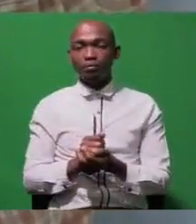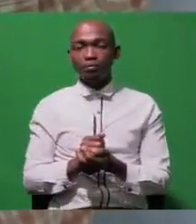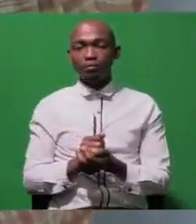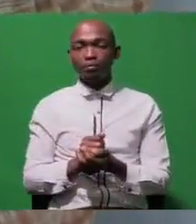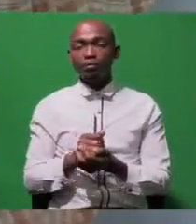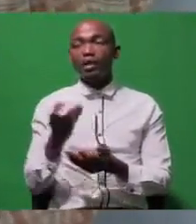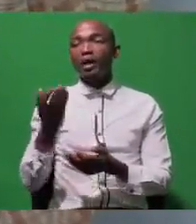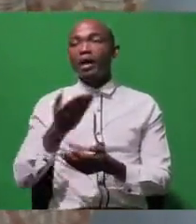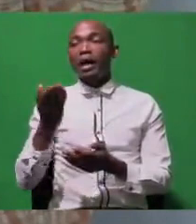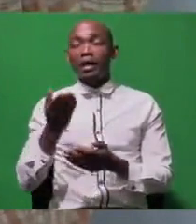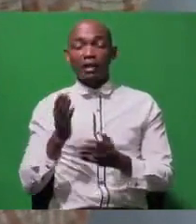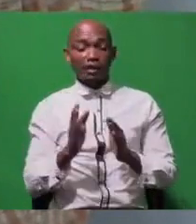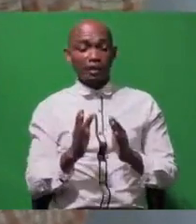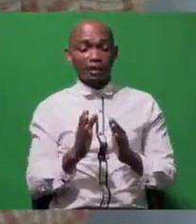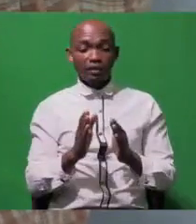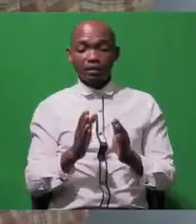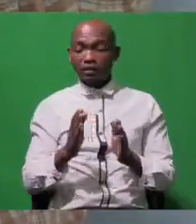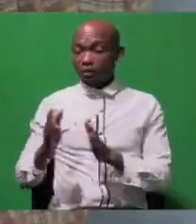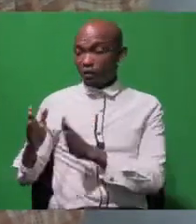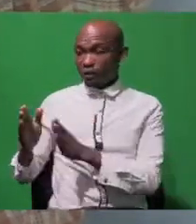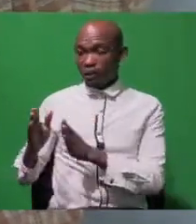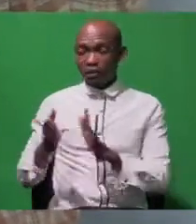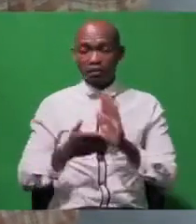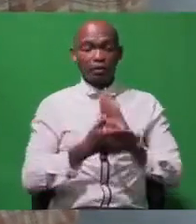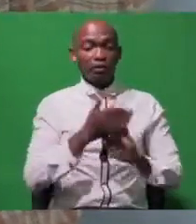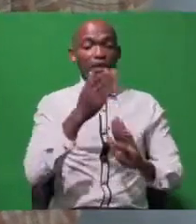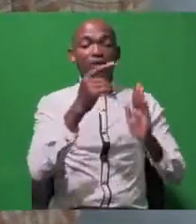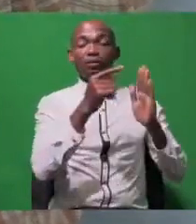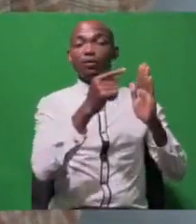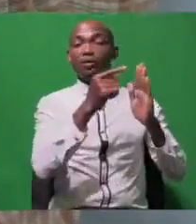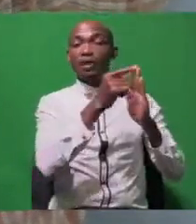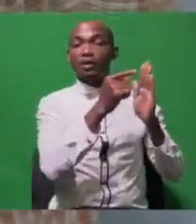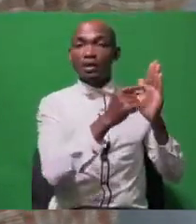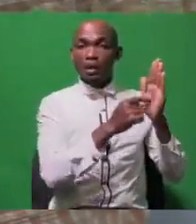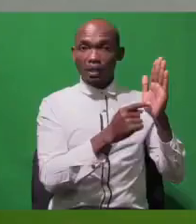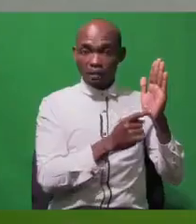Another side you say you start by date,